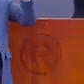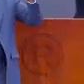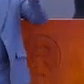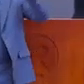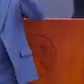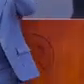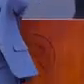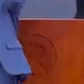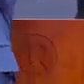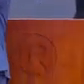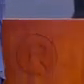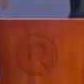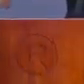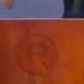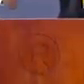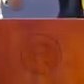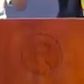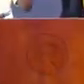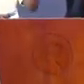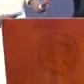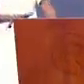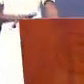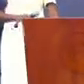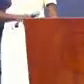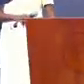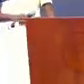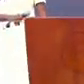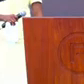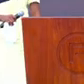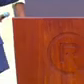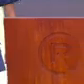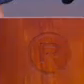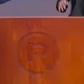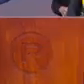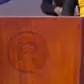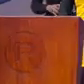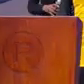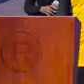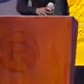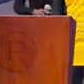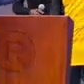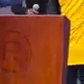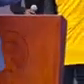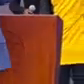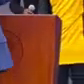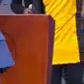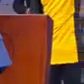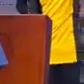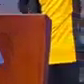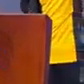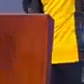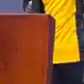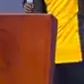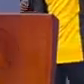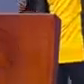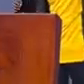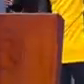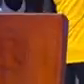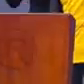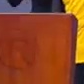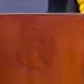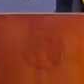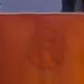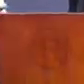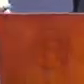come I didn't hear you this could be you two years to come this could be you three years to come you are not